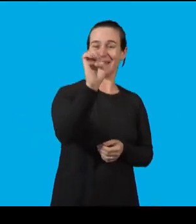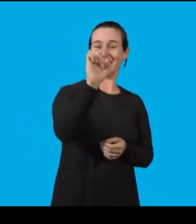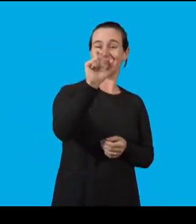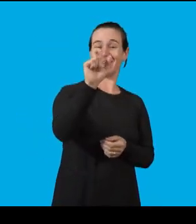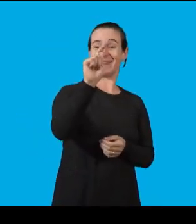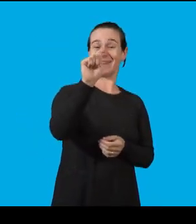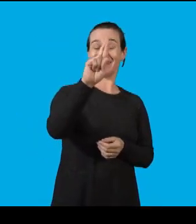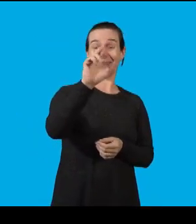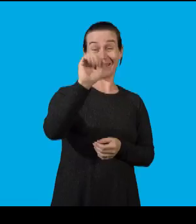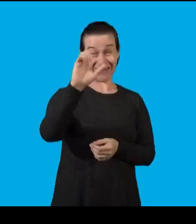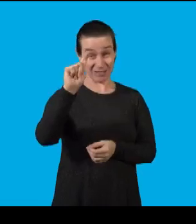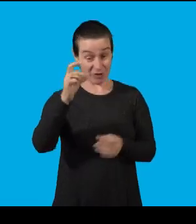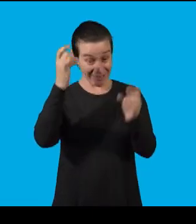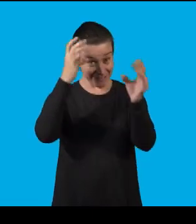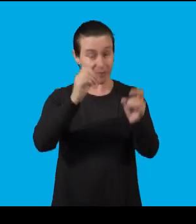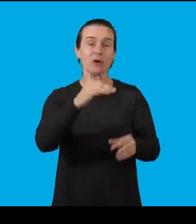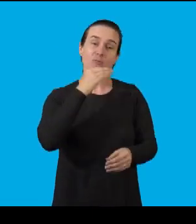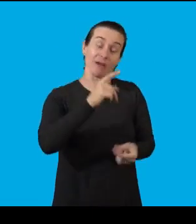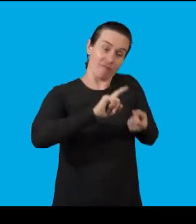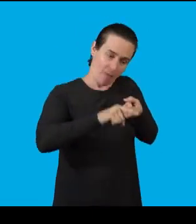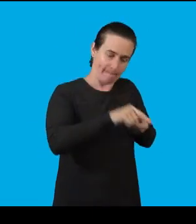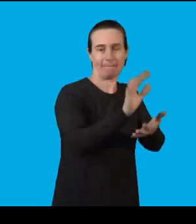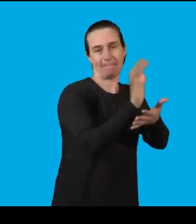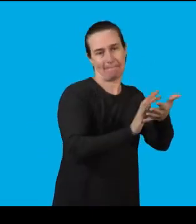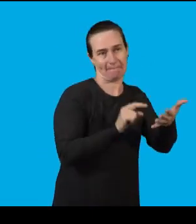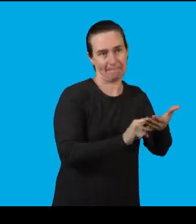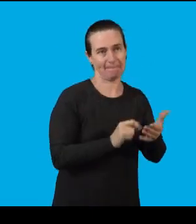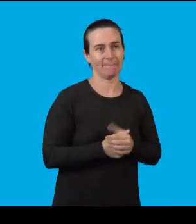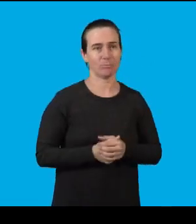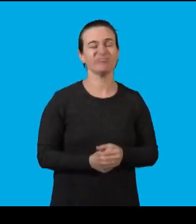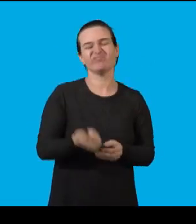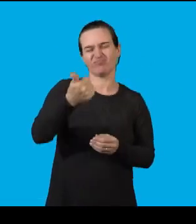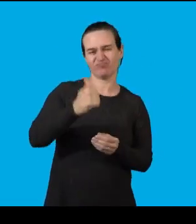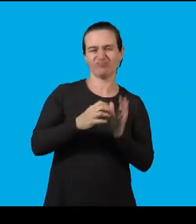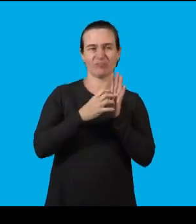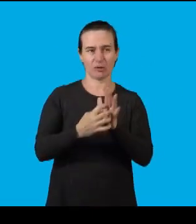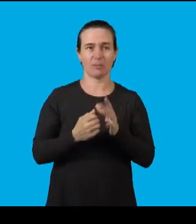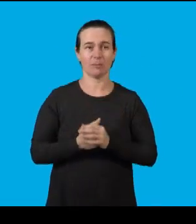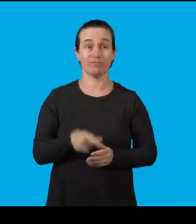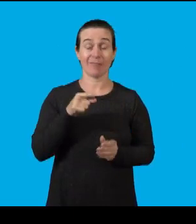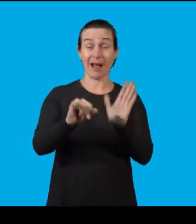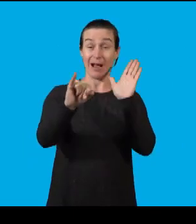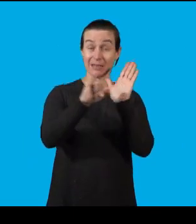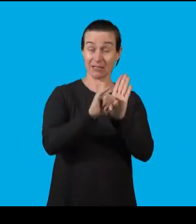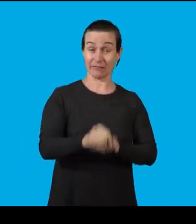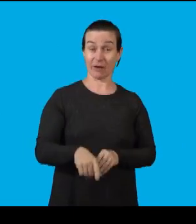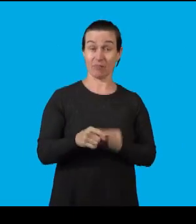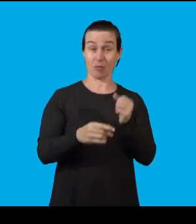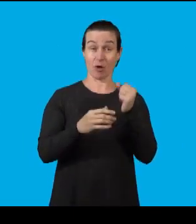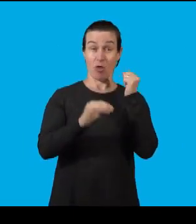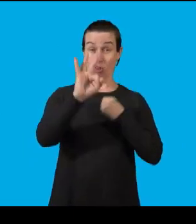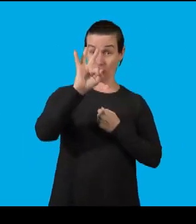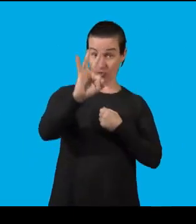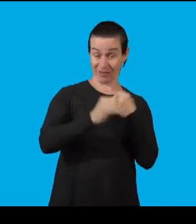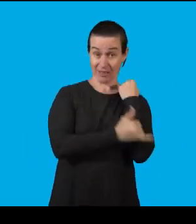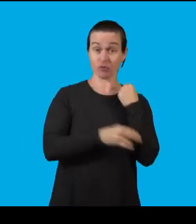information from the source. So let's look at the example. Identify in the source the 3